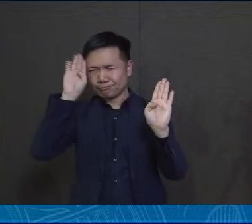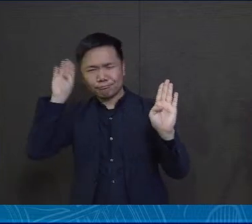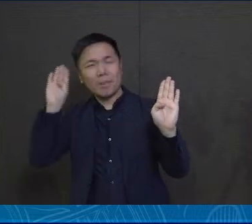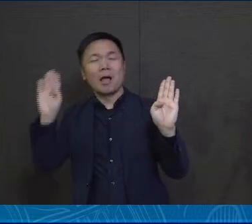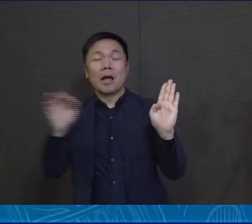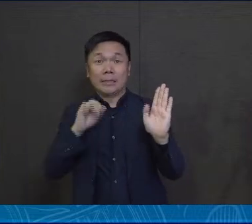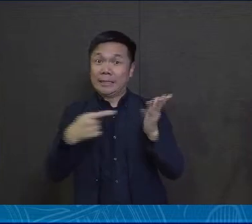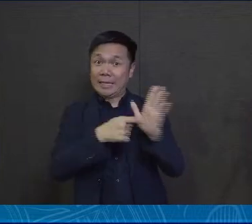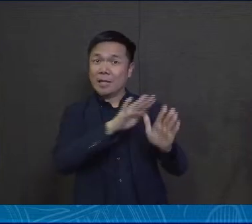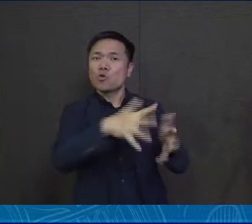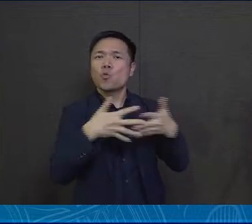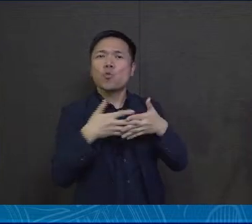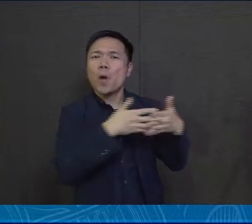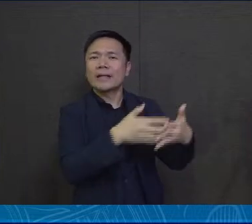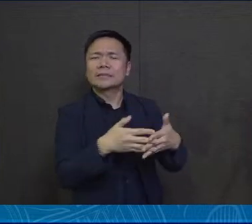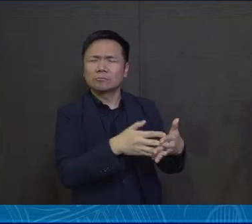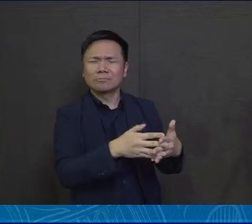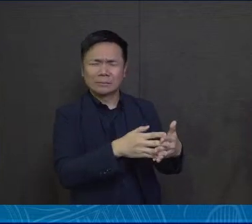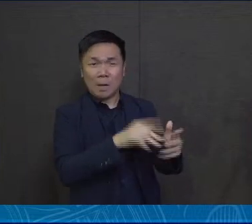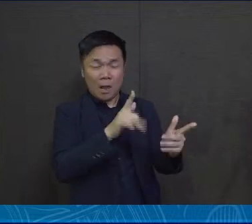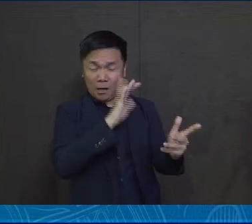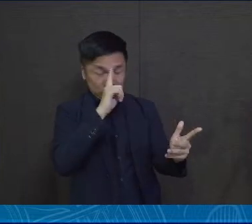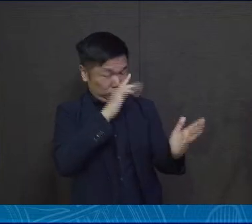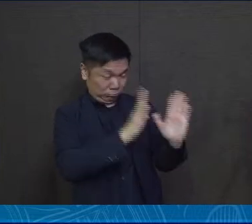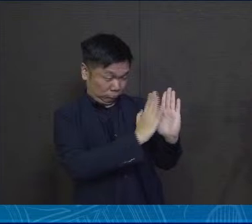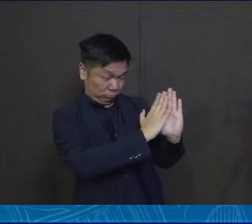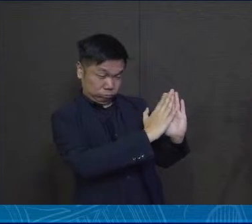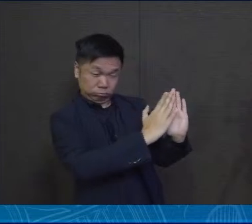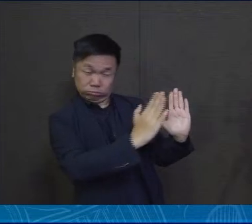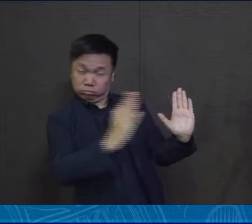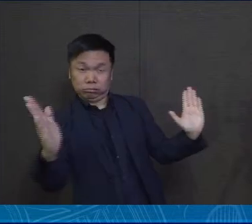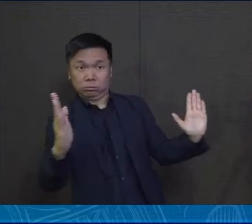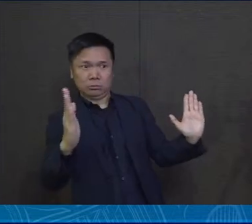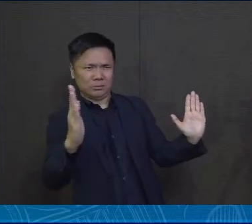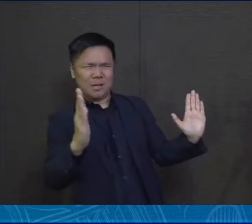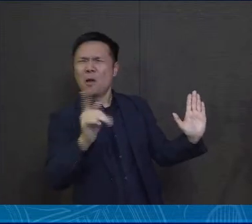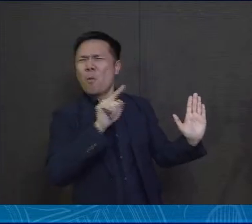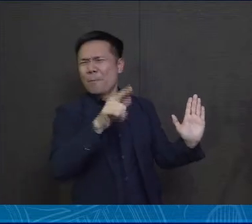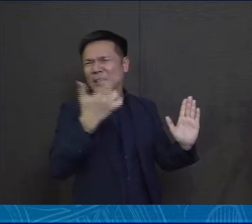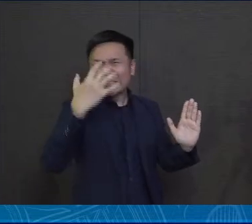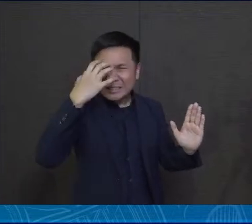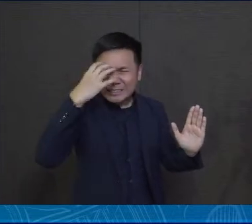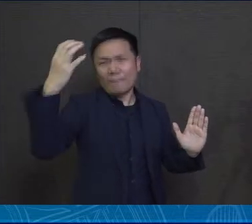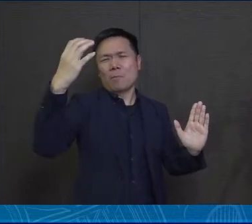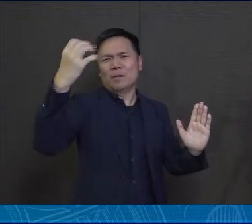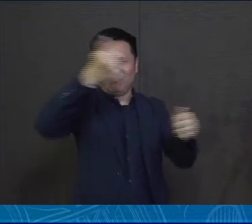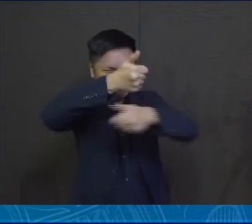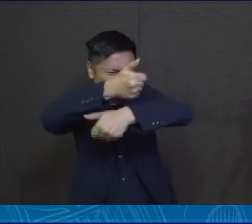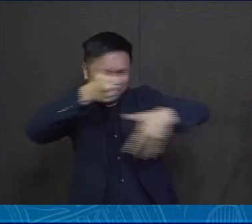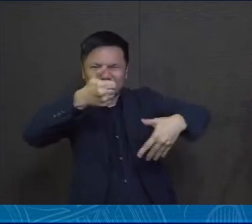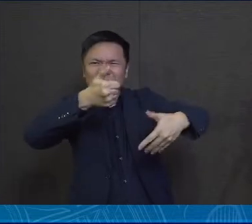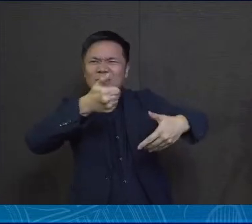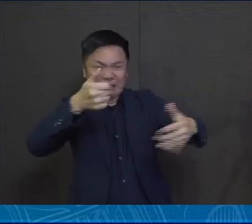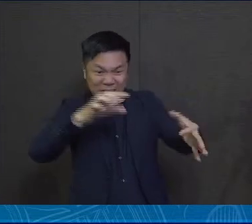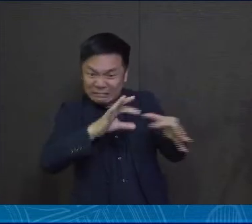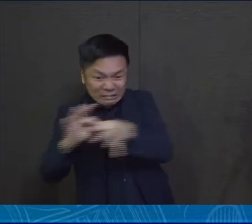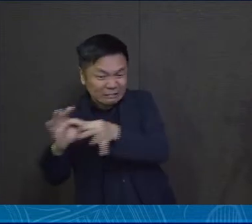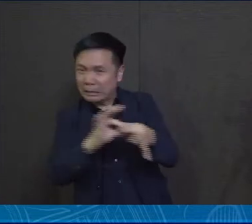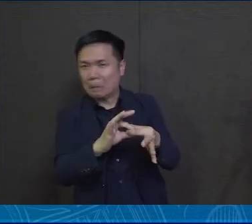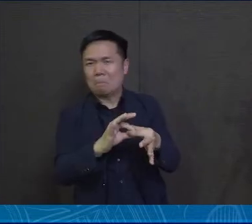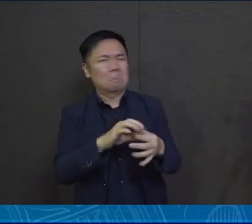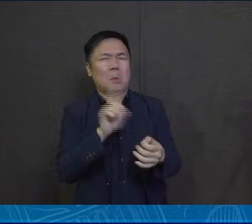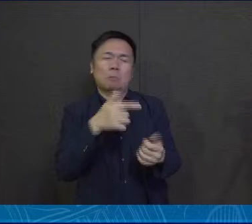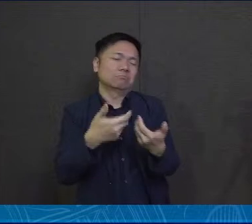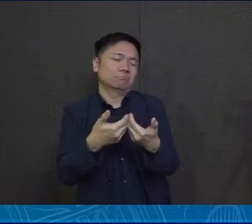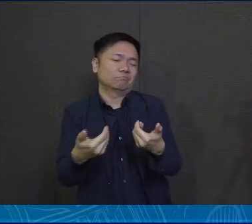past 15 years, it's difficult. It's difficult because we're still siloed bureaucratically. We don't share information. Everyone is trained in their